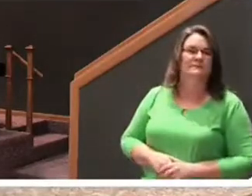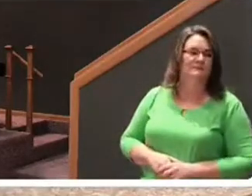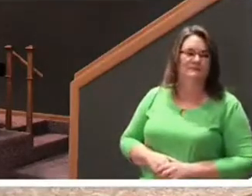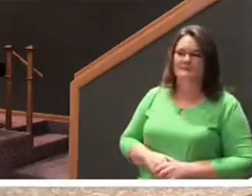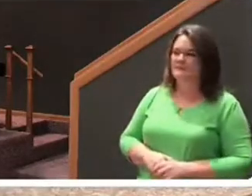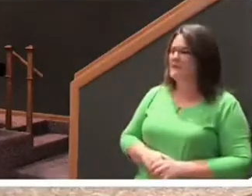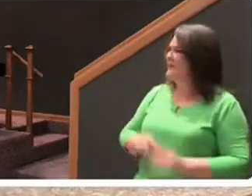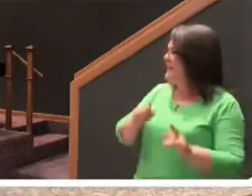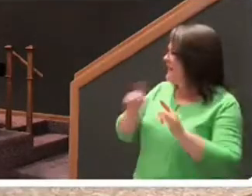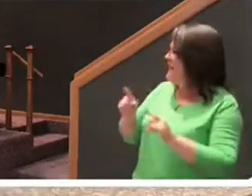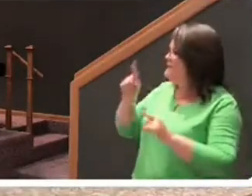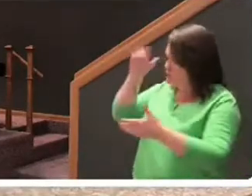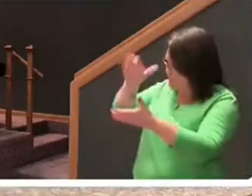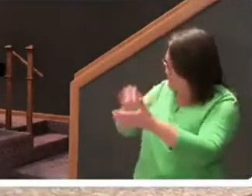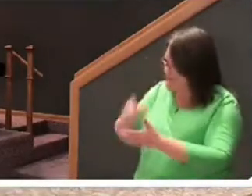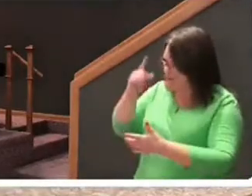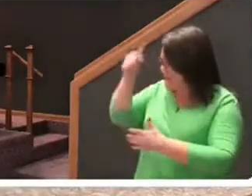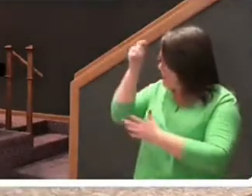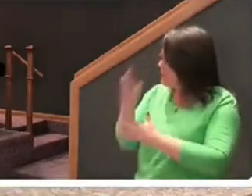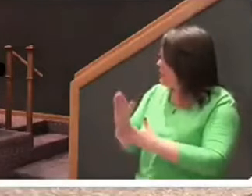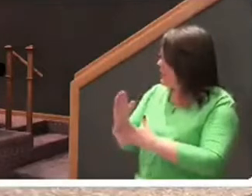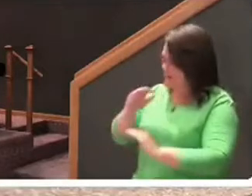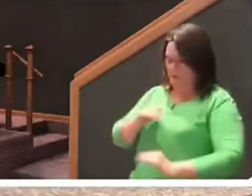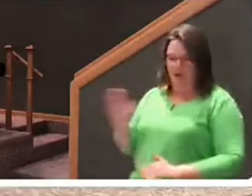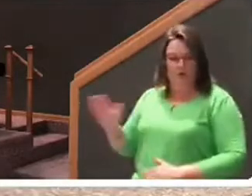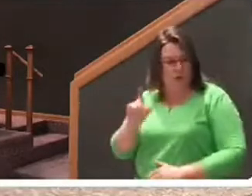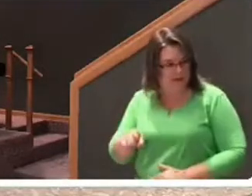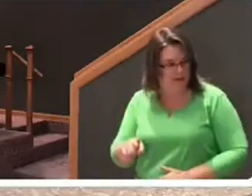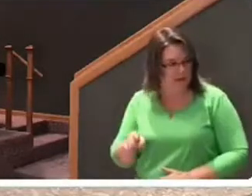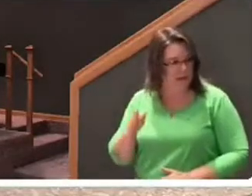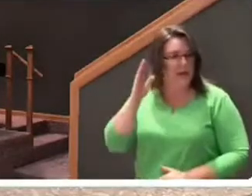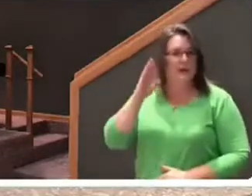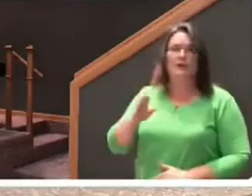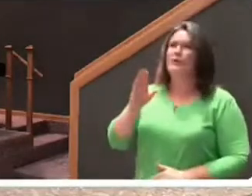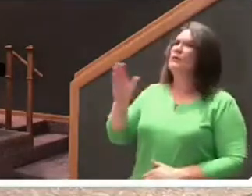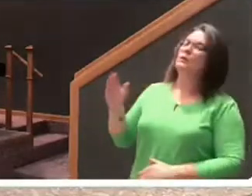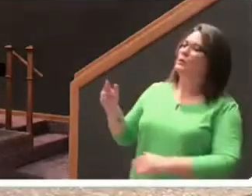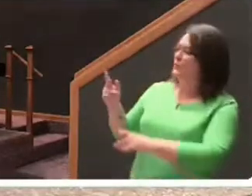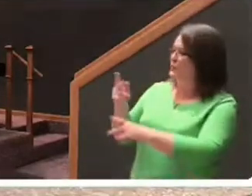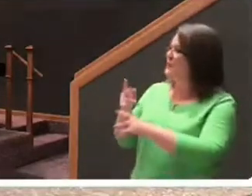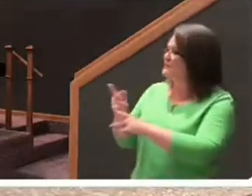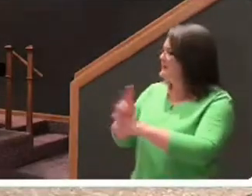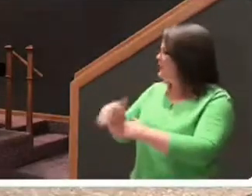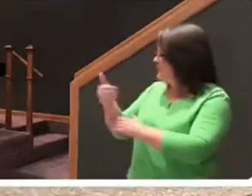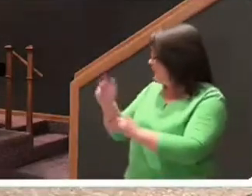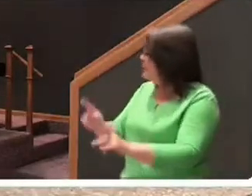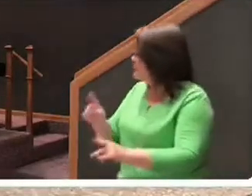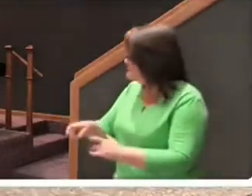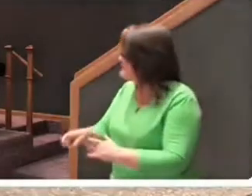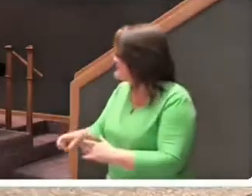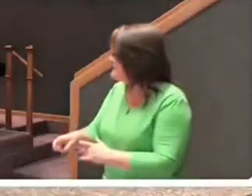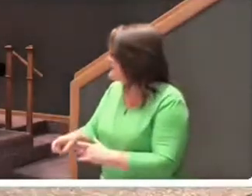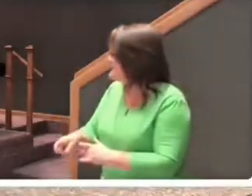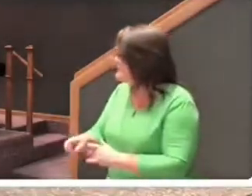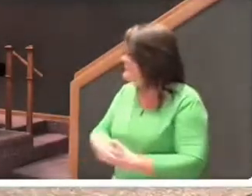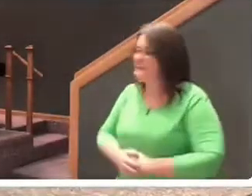And even as you're believing for God to meet your need, you're going to be His provision to meet somebody else's need.